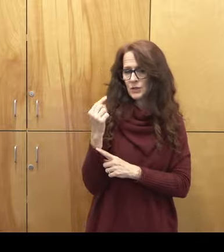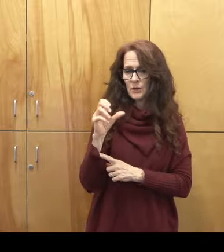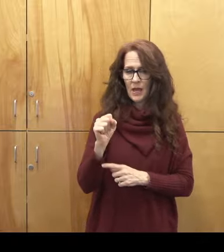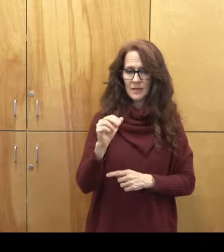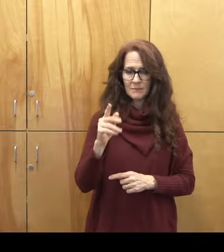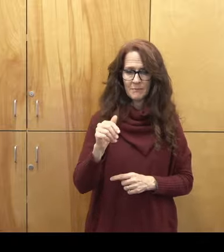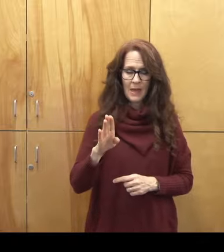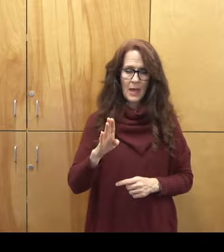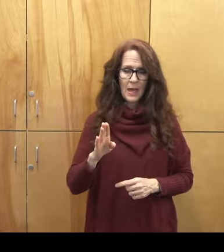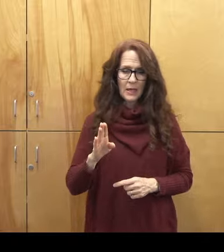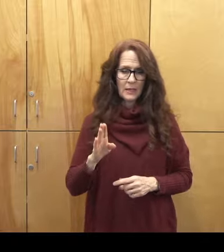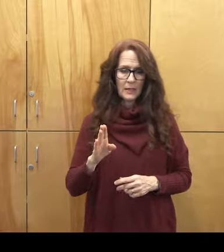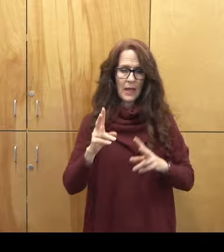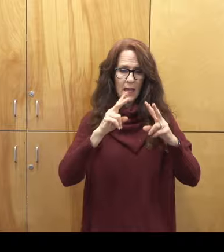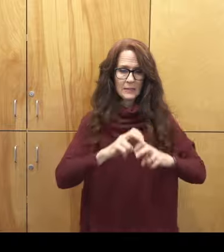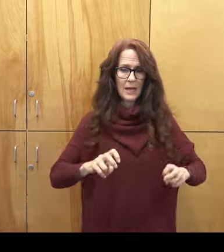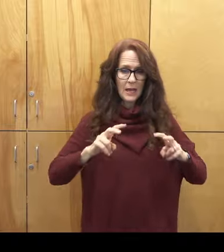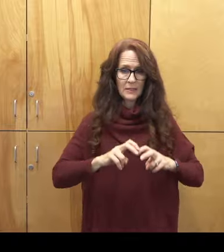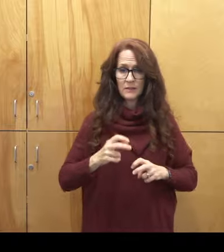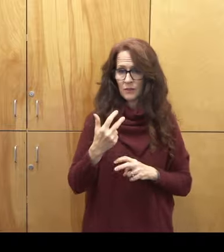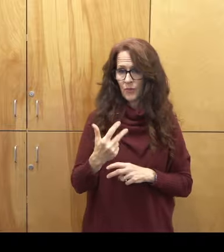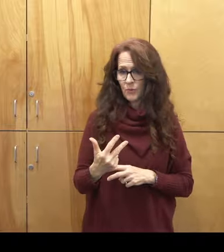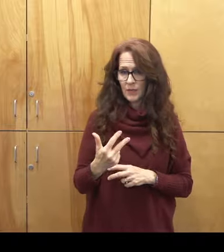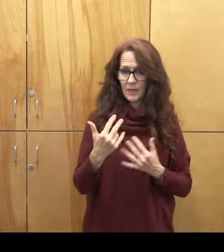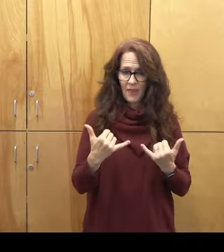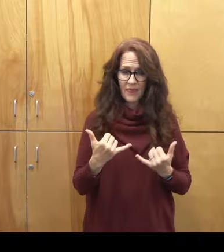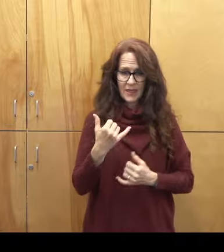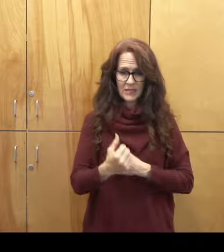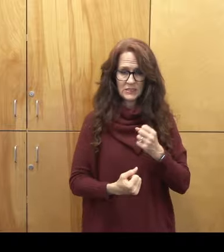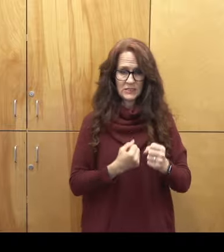ESPAC, at Diagnostic 3 this year,